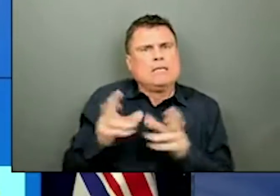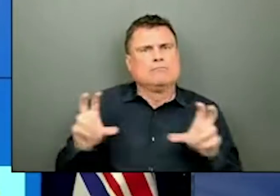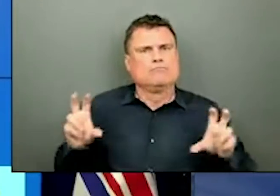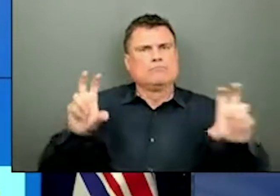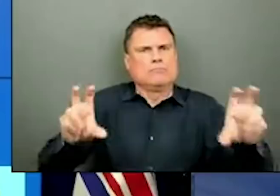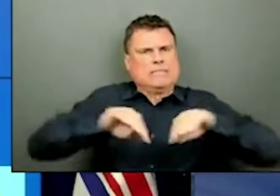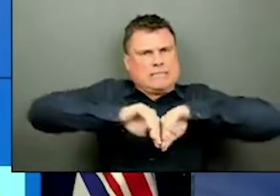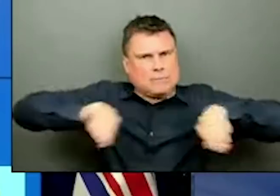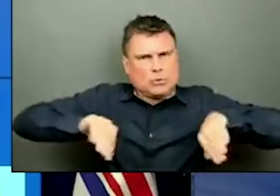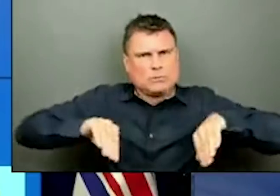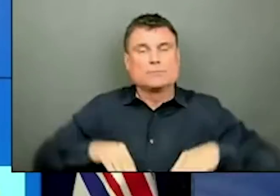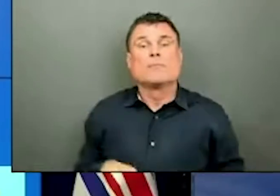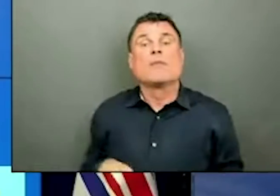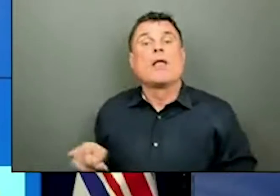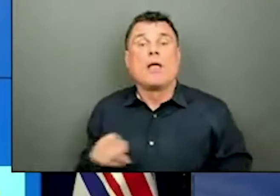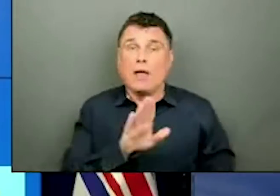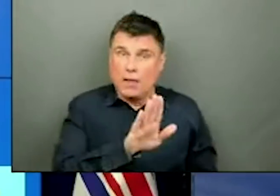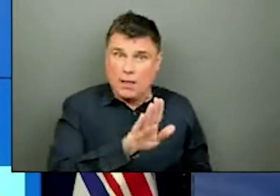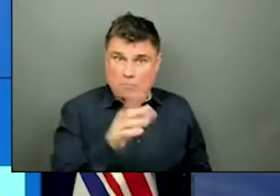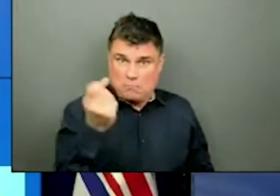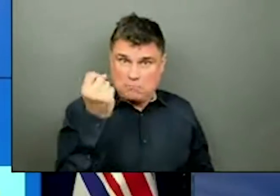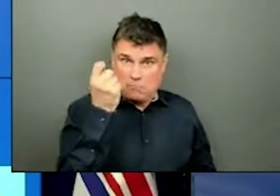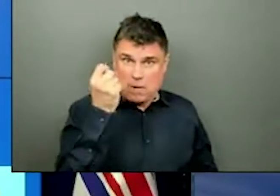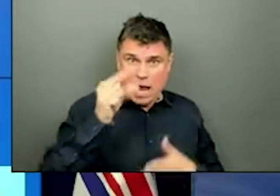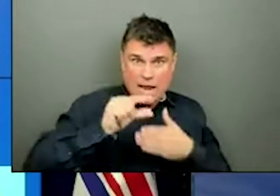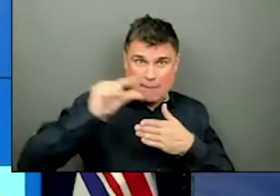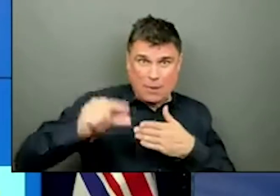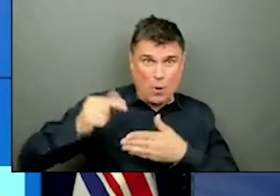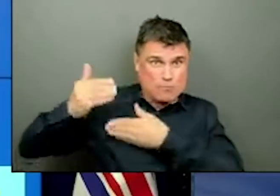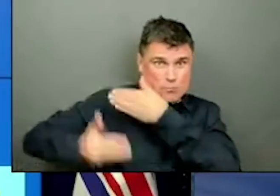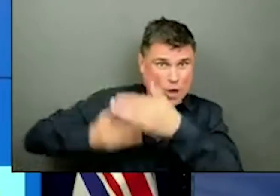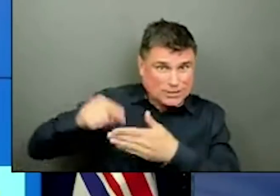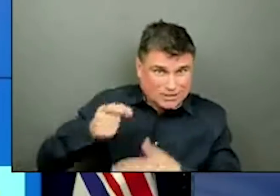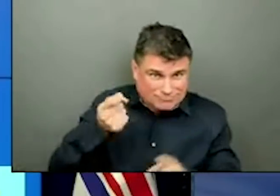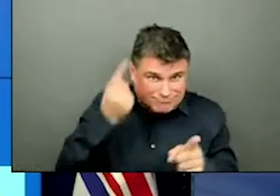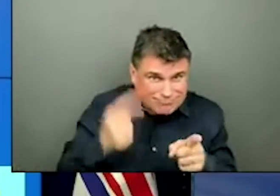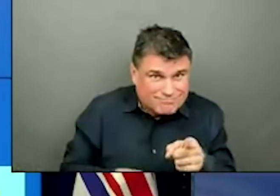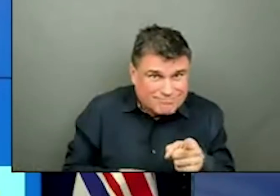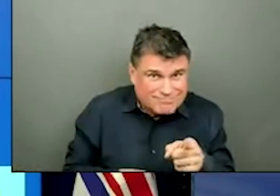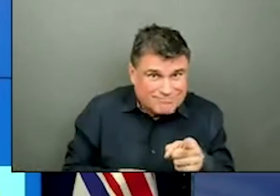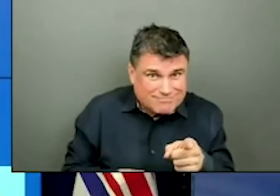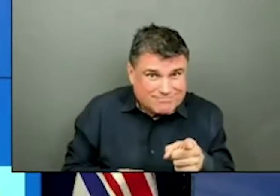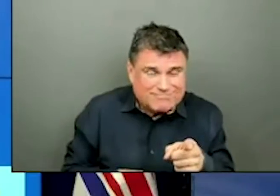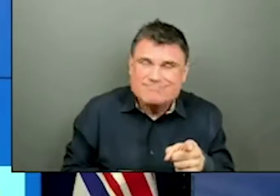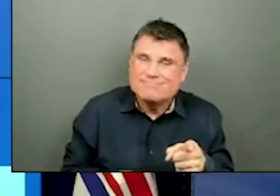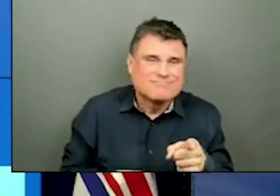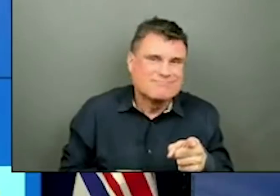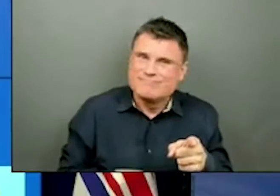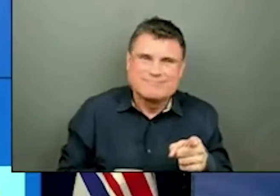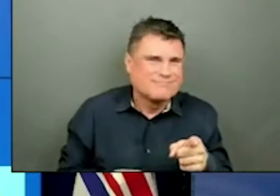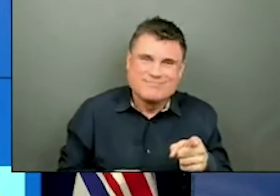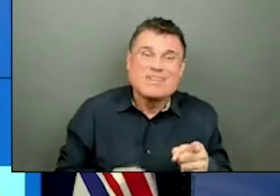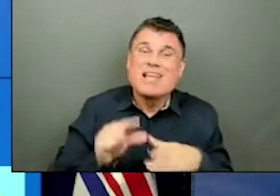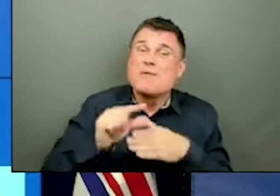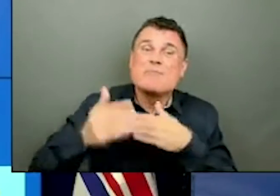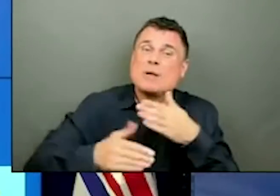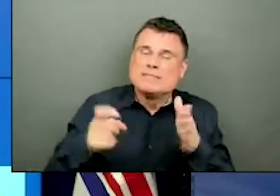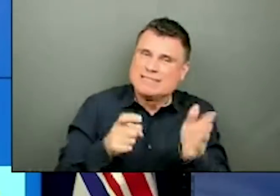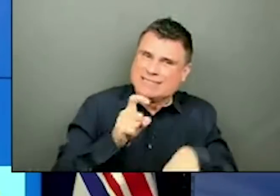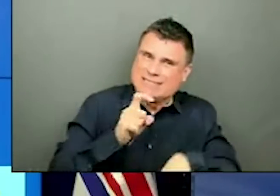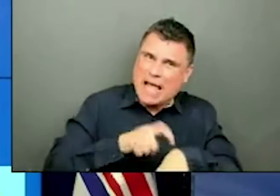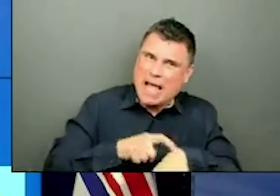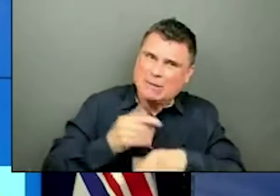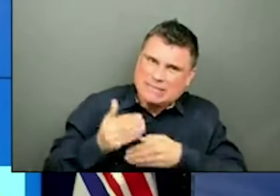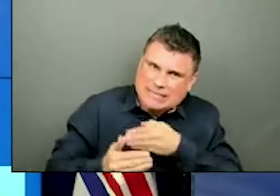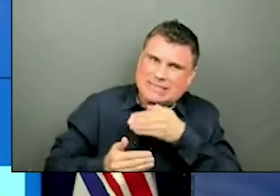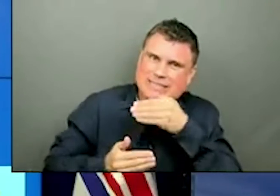government will know, like yourself, Rob, that it takes a considerable amount of time to go through the process in government, and we wanted to